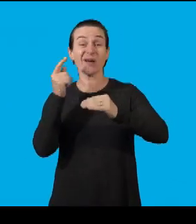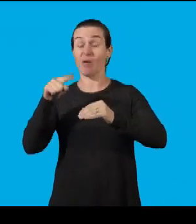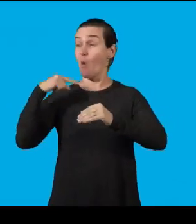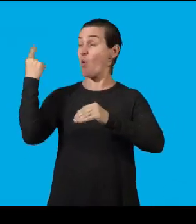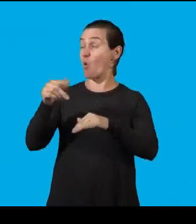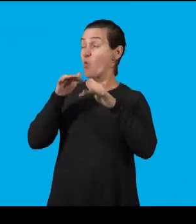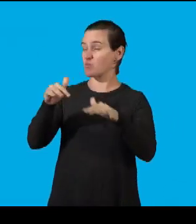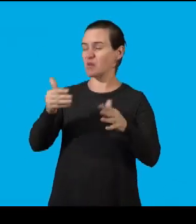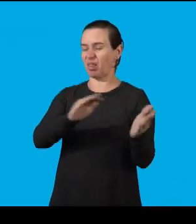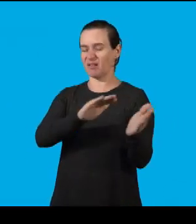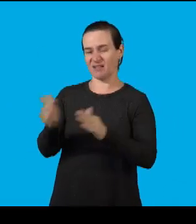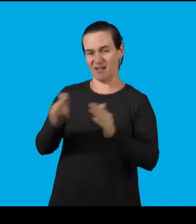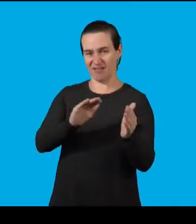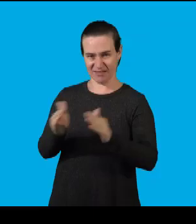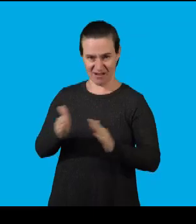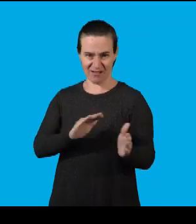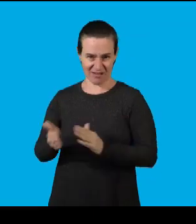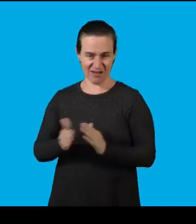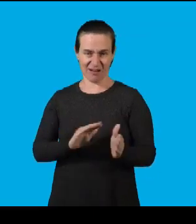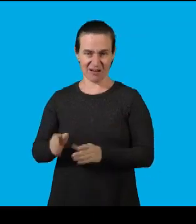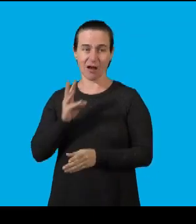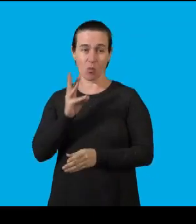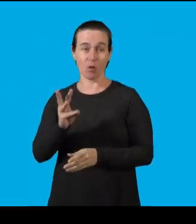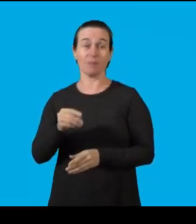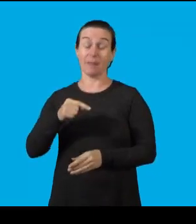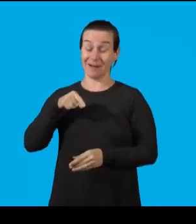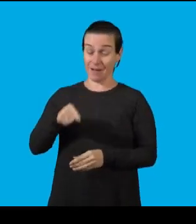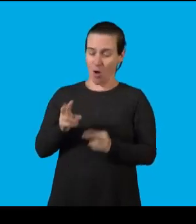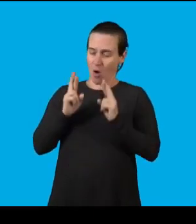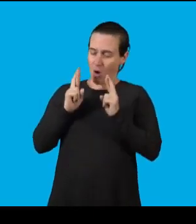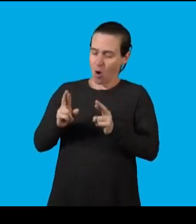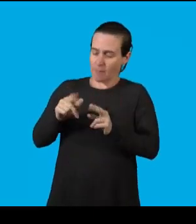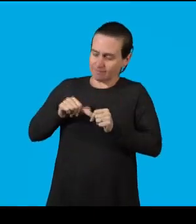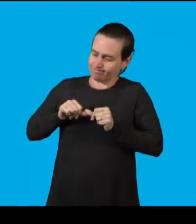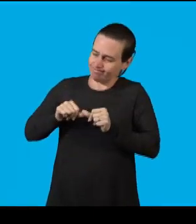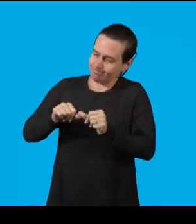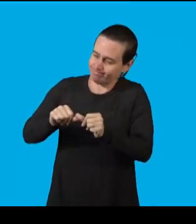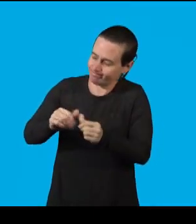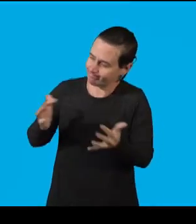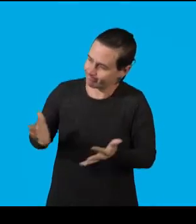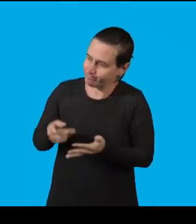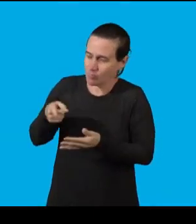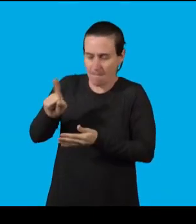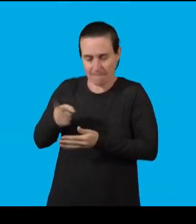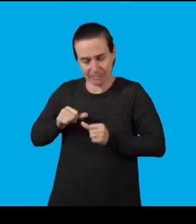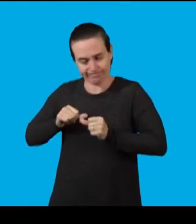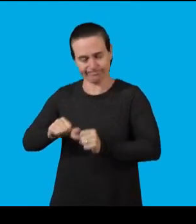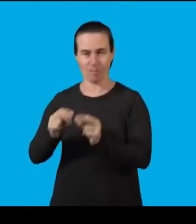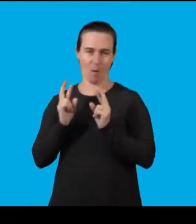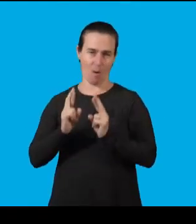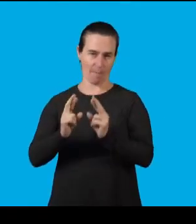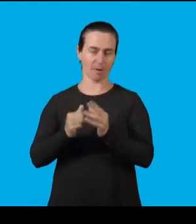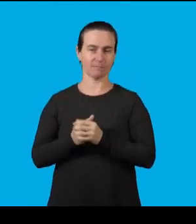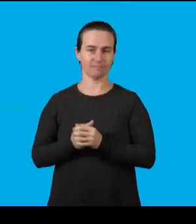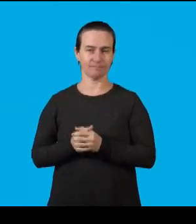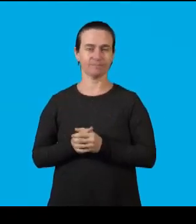died. We must keep that hope alive. So that statement is in the context of